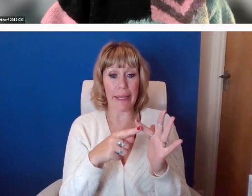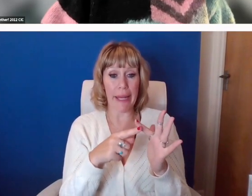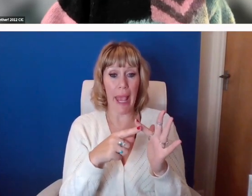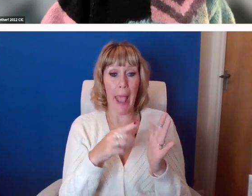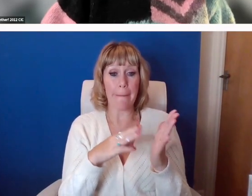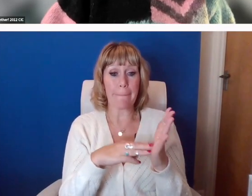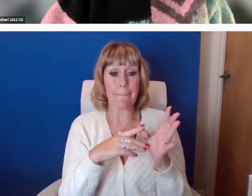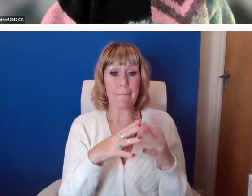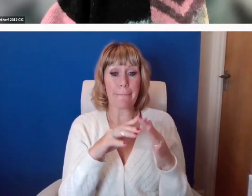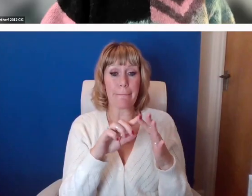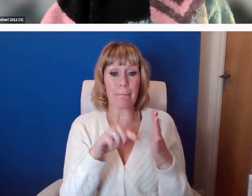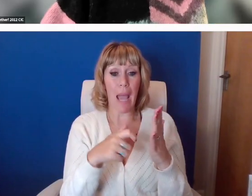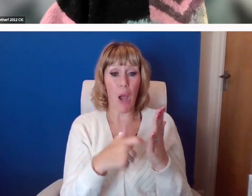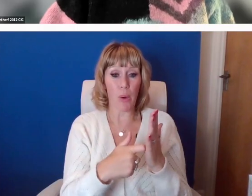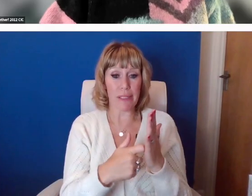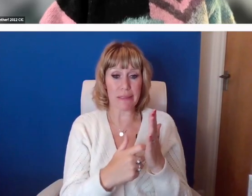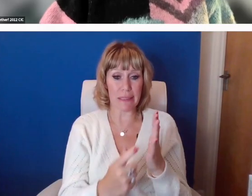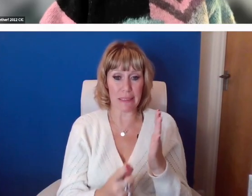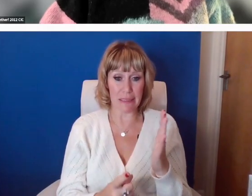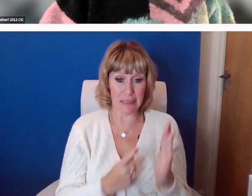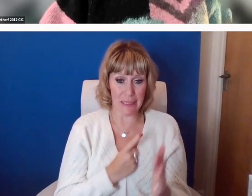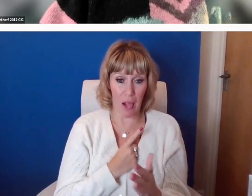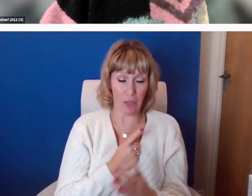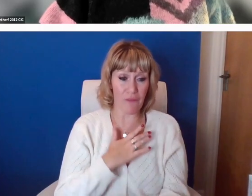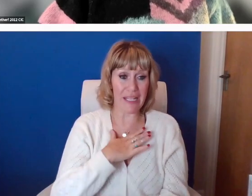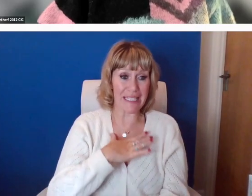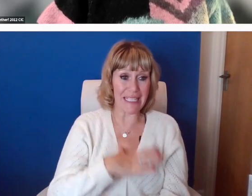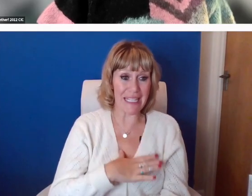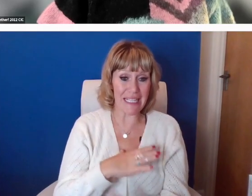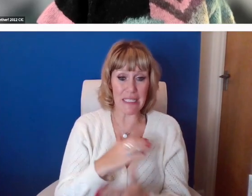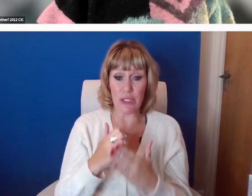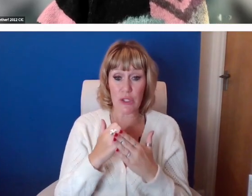another 2026 piece. And